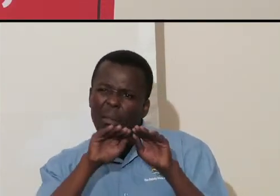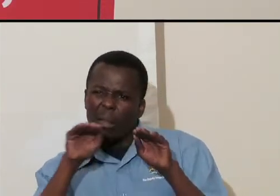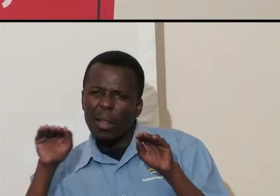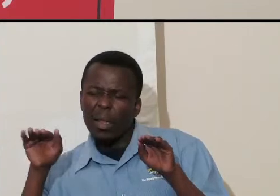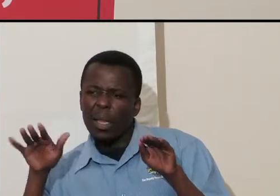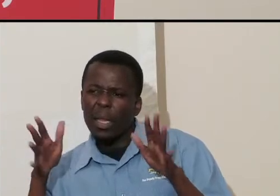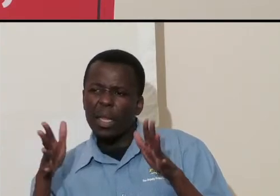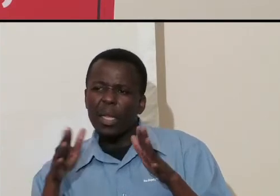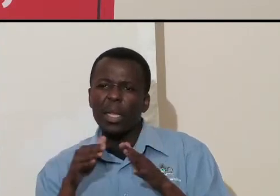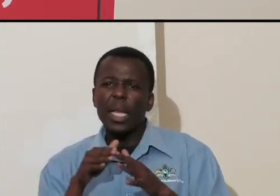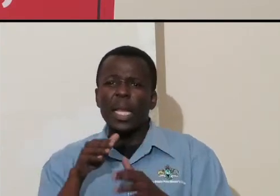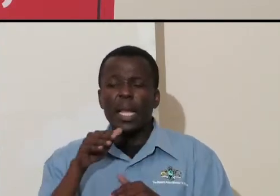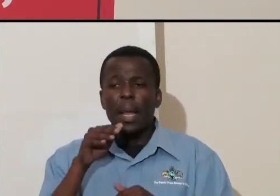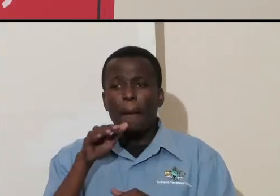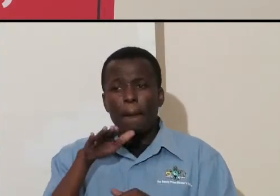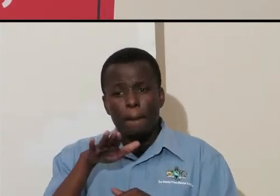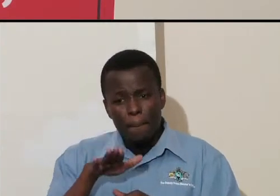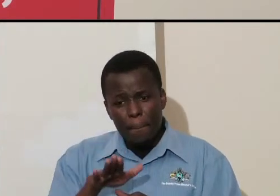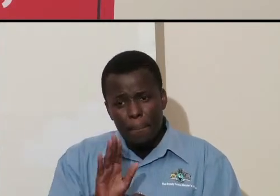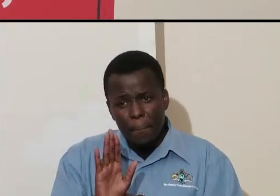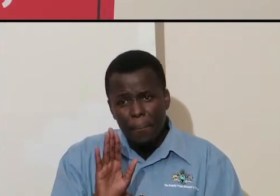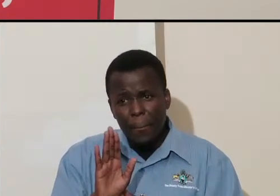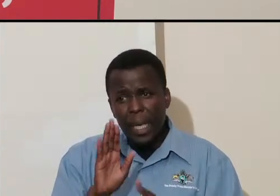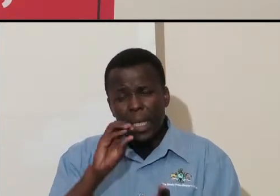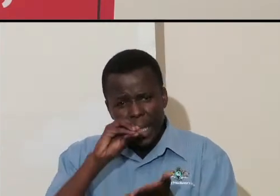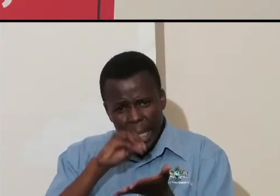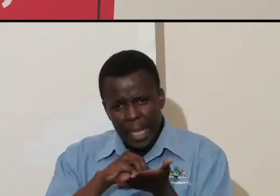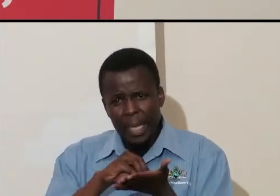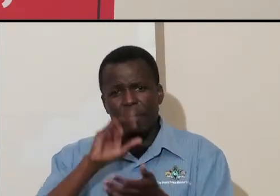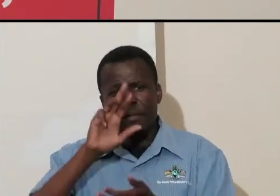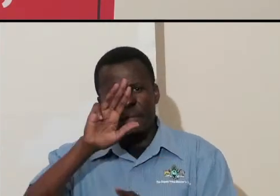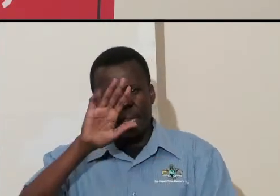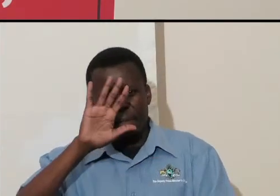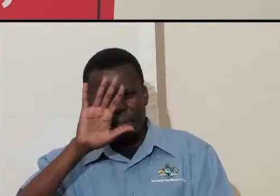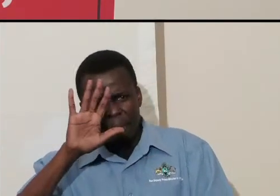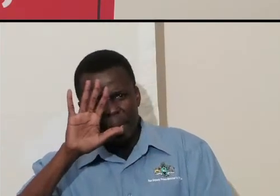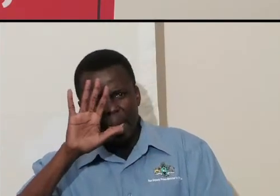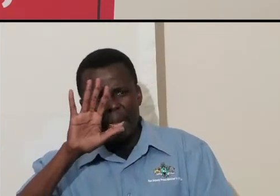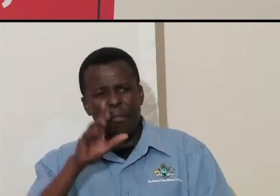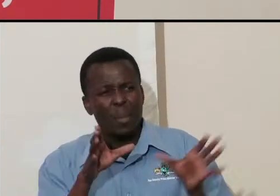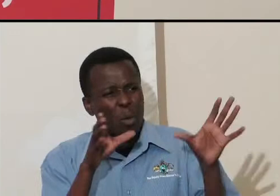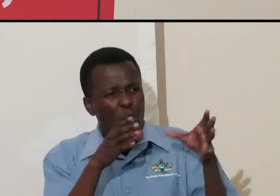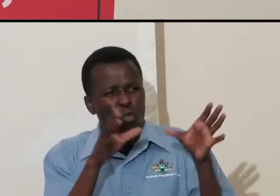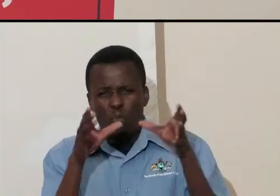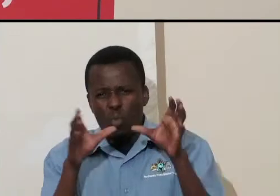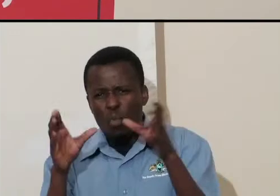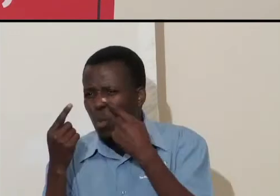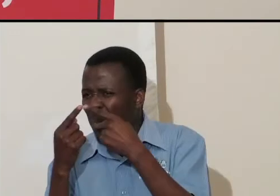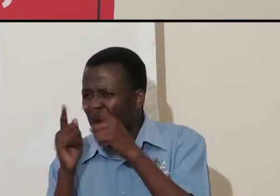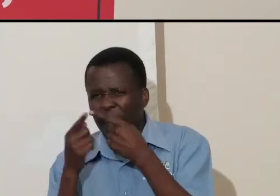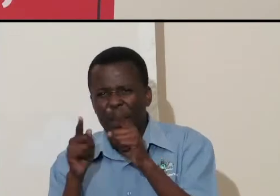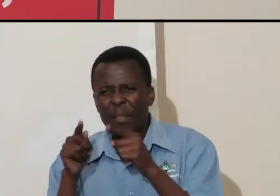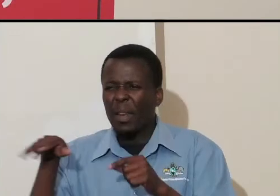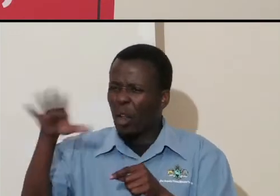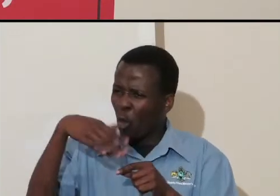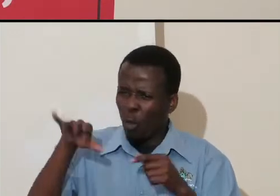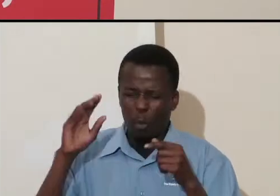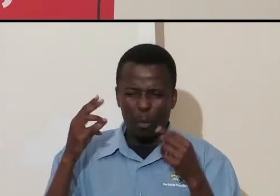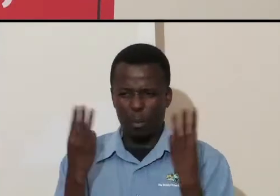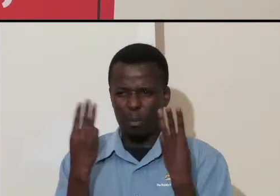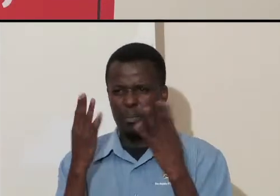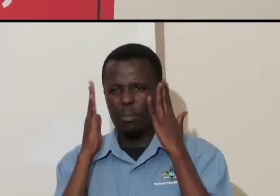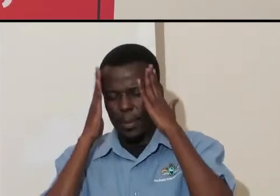is it has to be 95 in every sector, in every formation, for all people in the